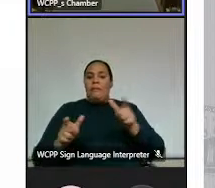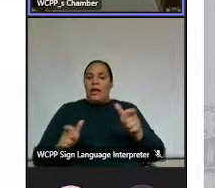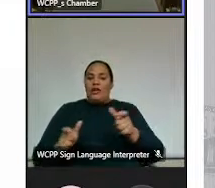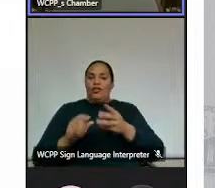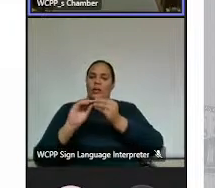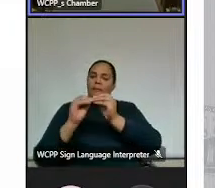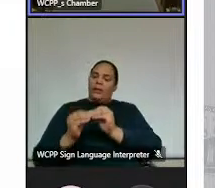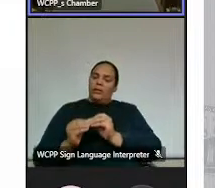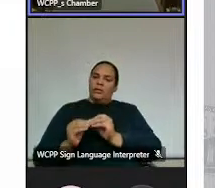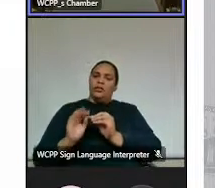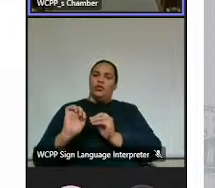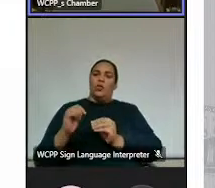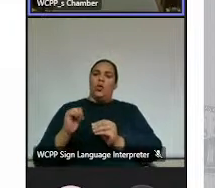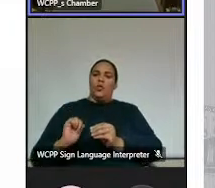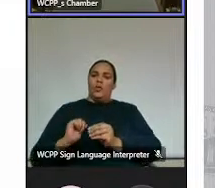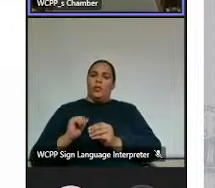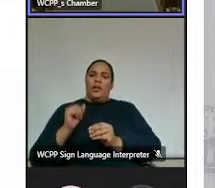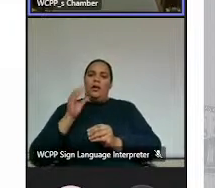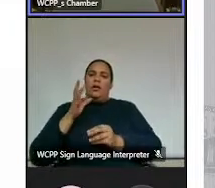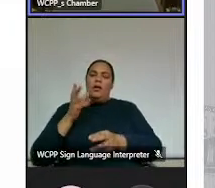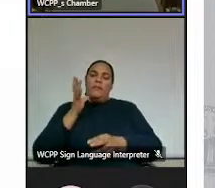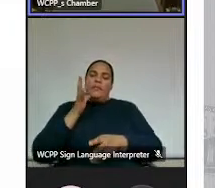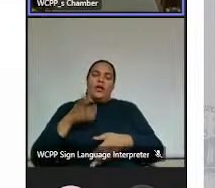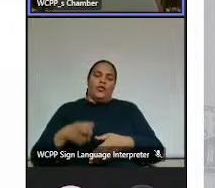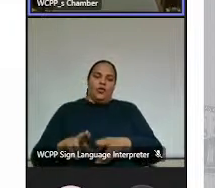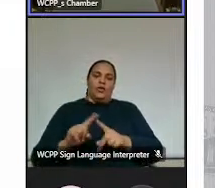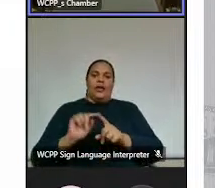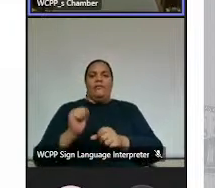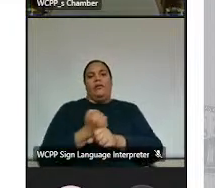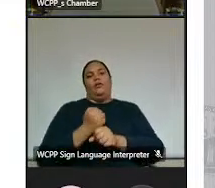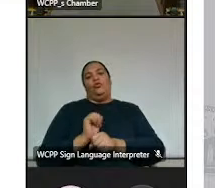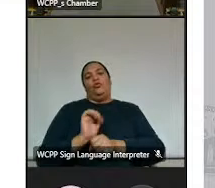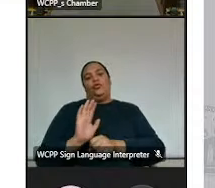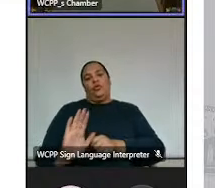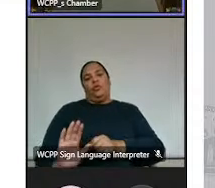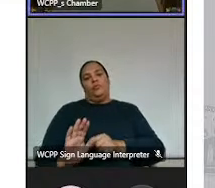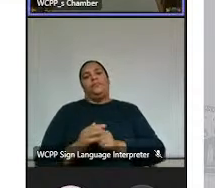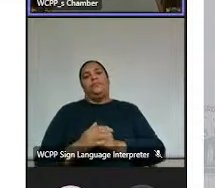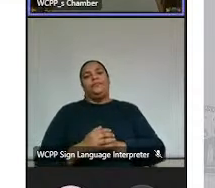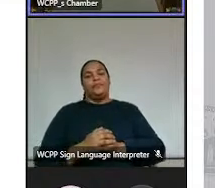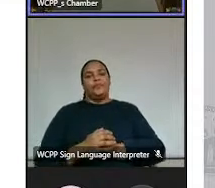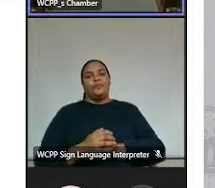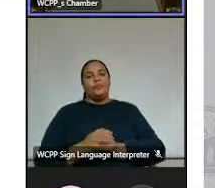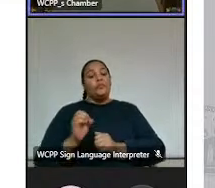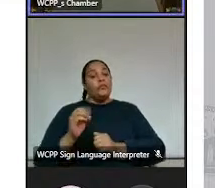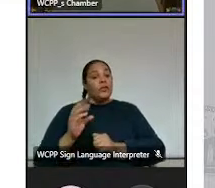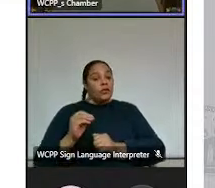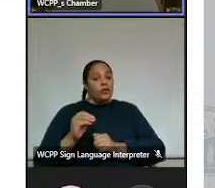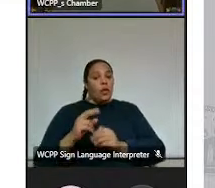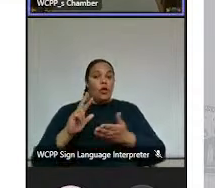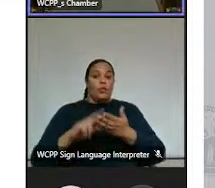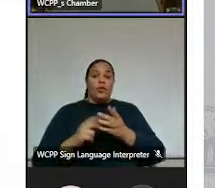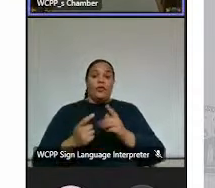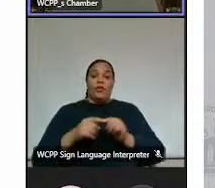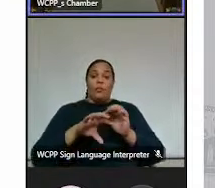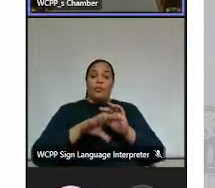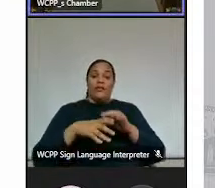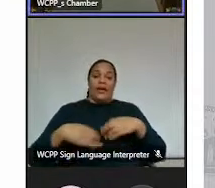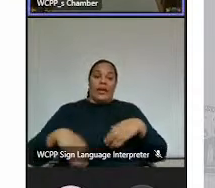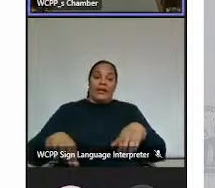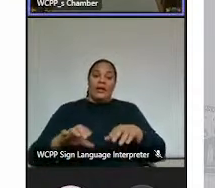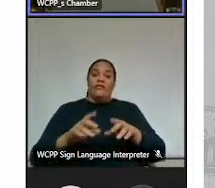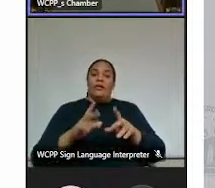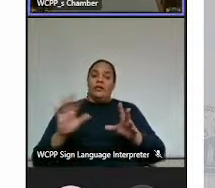maintenance of their municipal main roads and their functions. So approval by province of activities